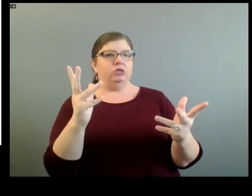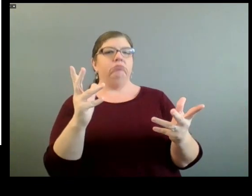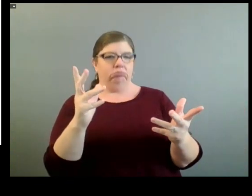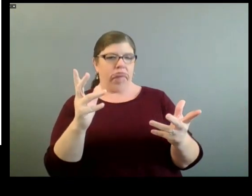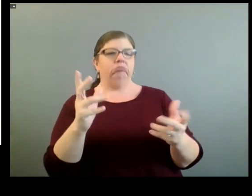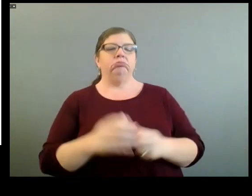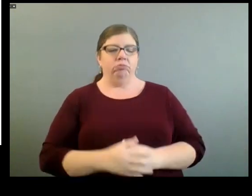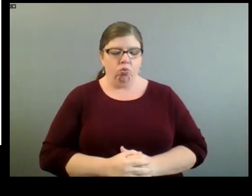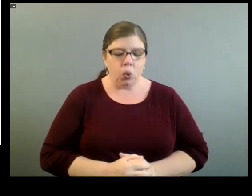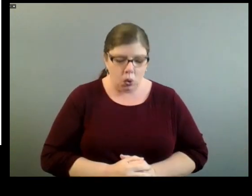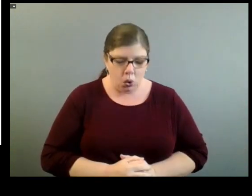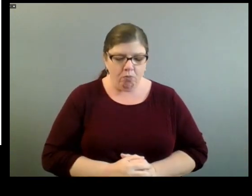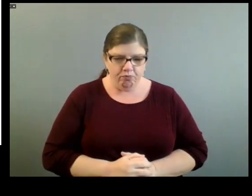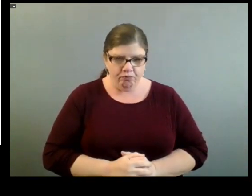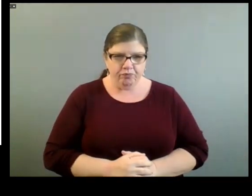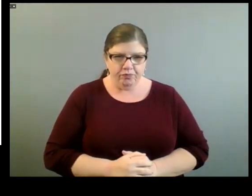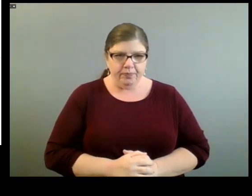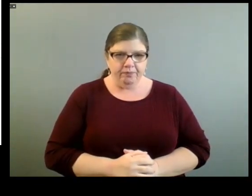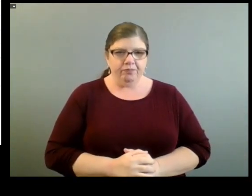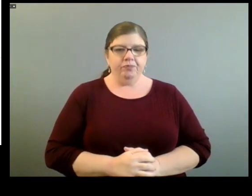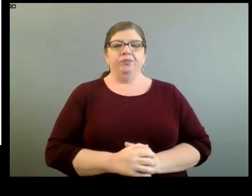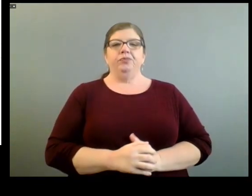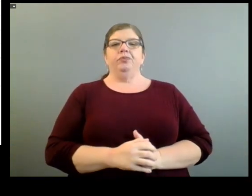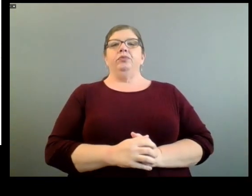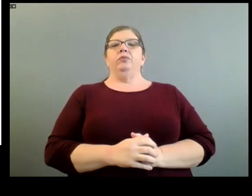available. Next.